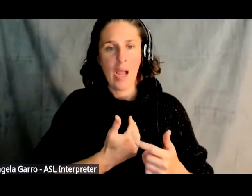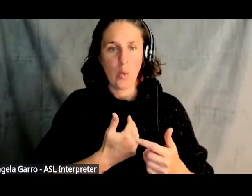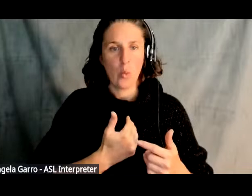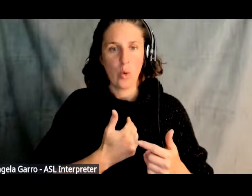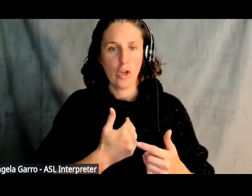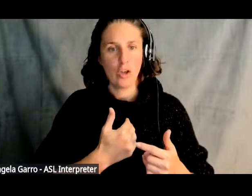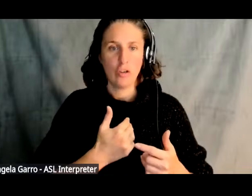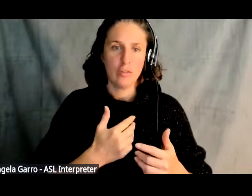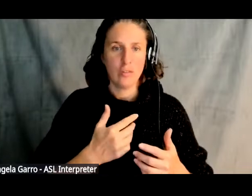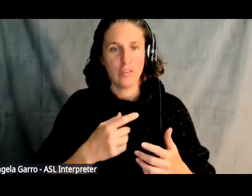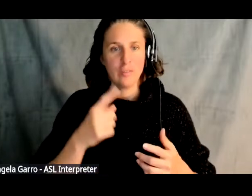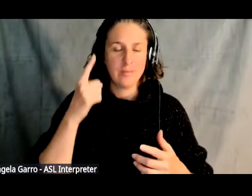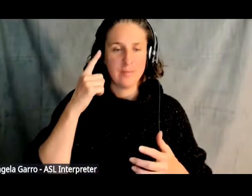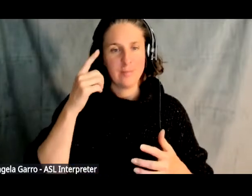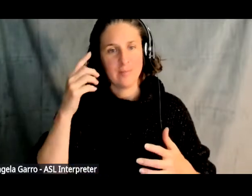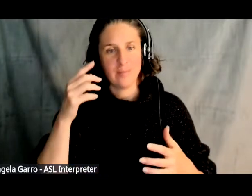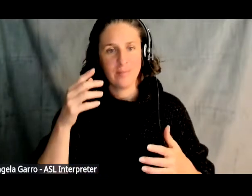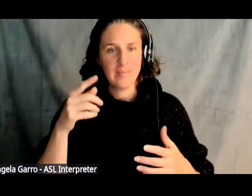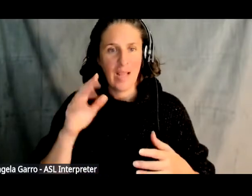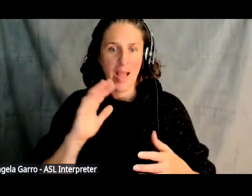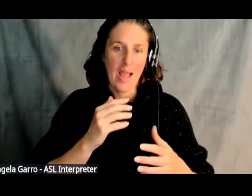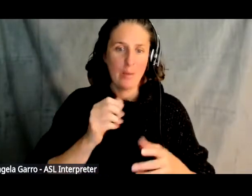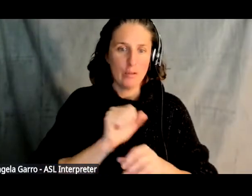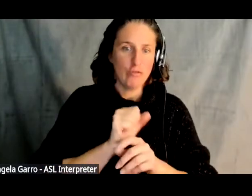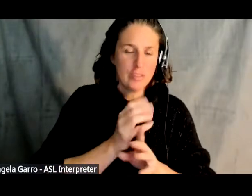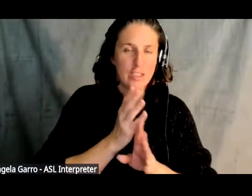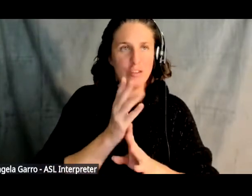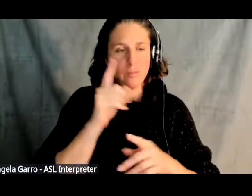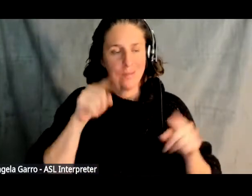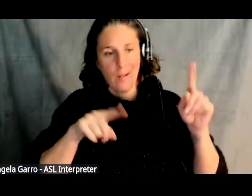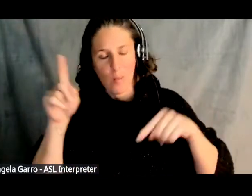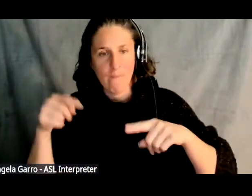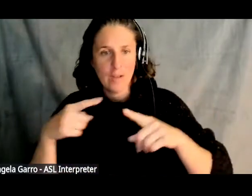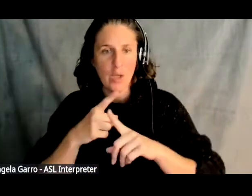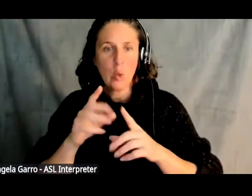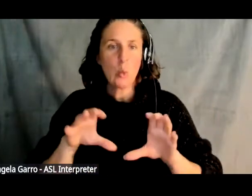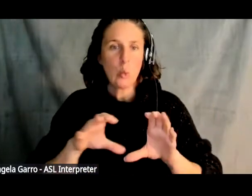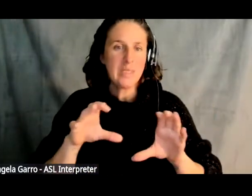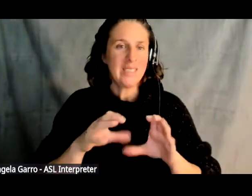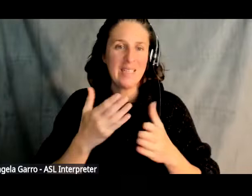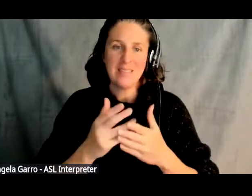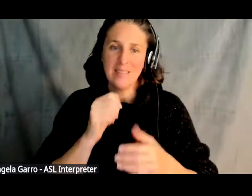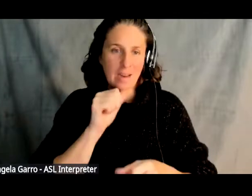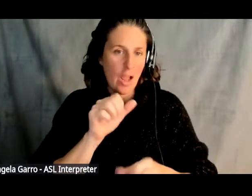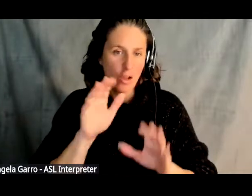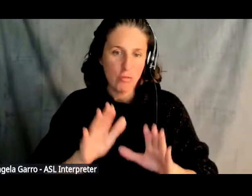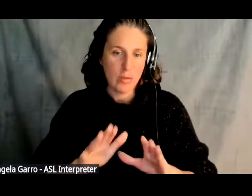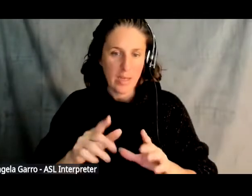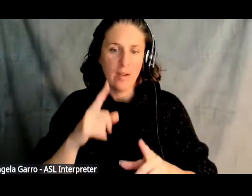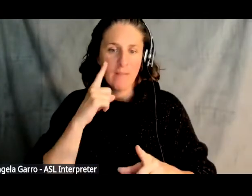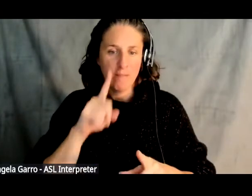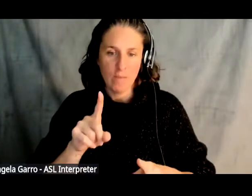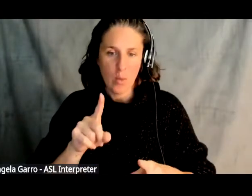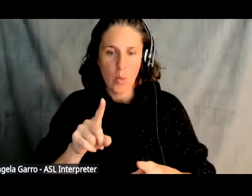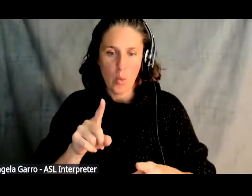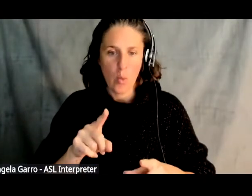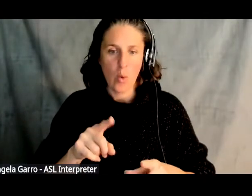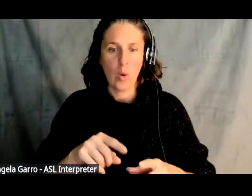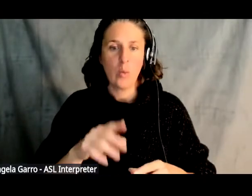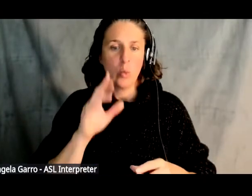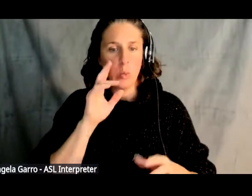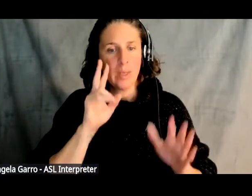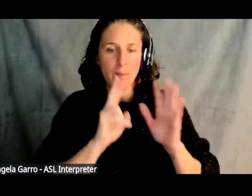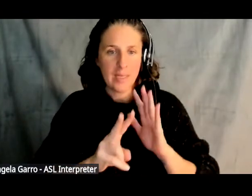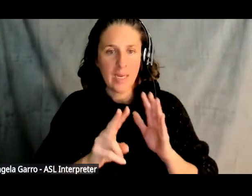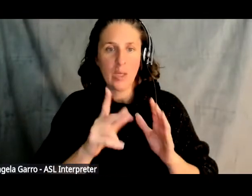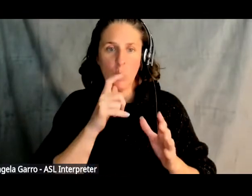regard to career and technical education, right? We did some things that were not great around store housing in particular. You could predict who was going to be in those good with